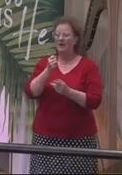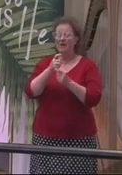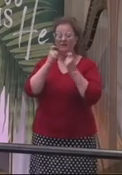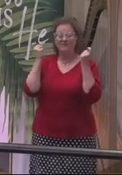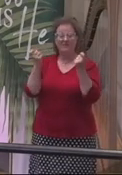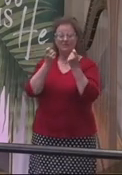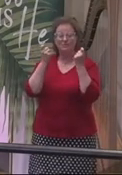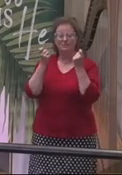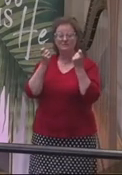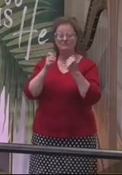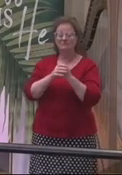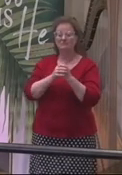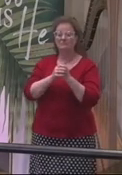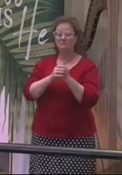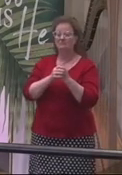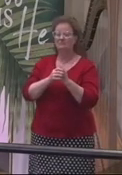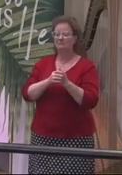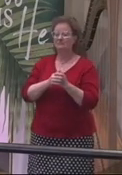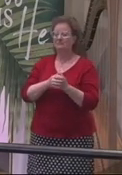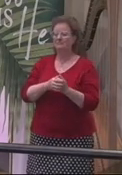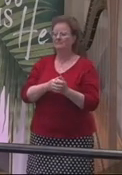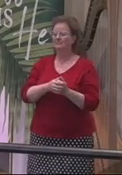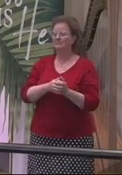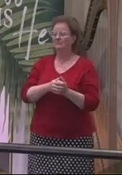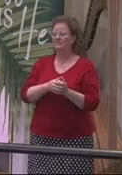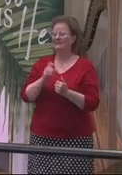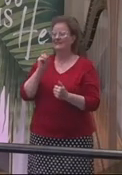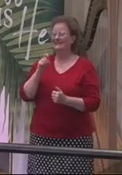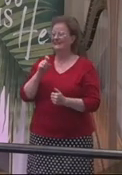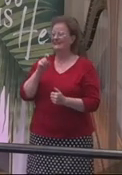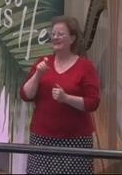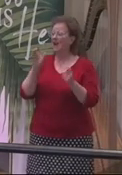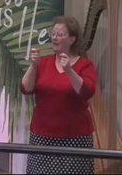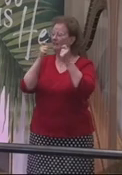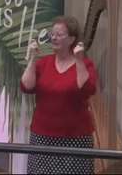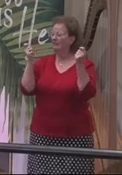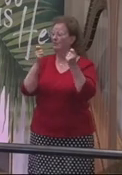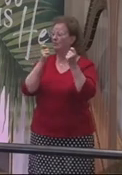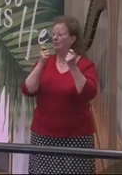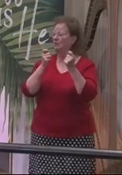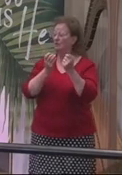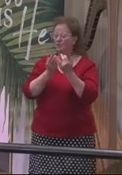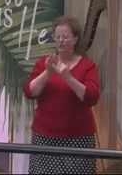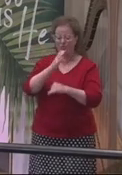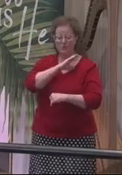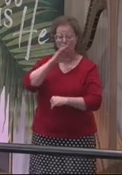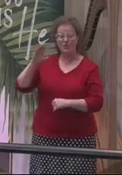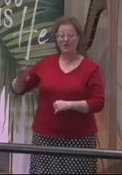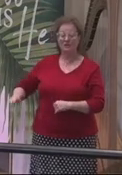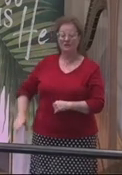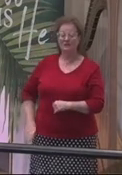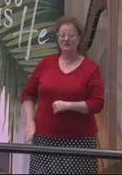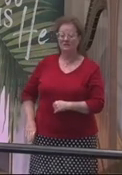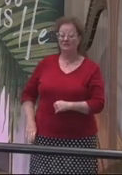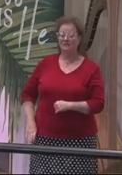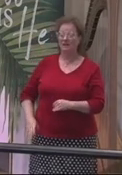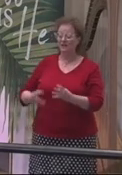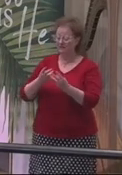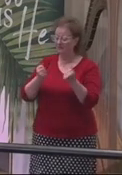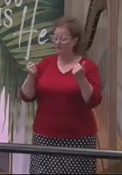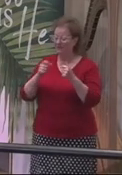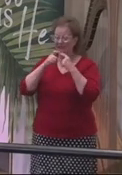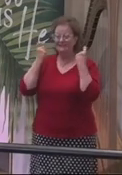long for so much. If we needed victory, it happened with Christ, who dealt with our real problem of